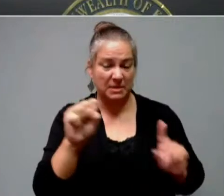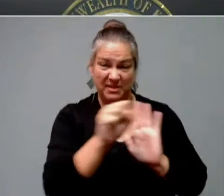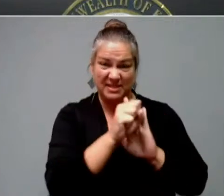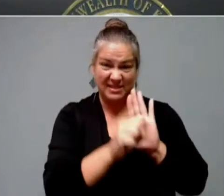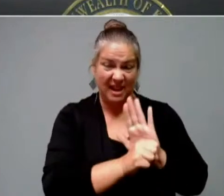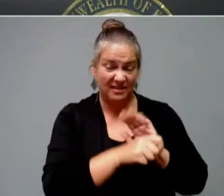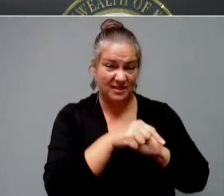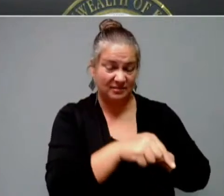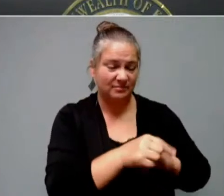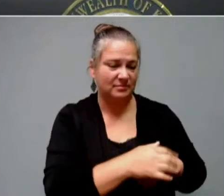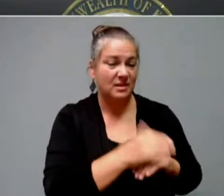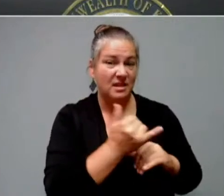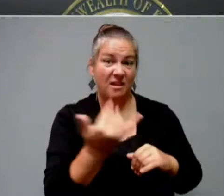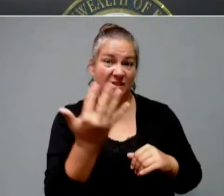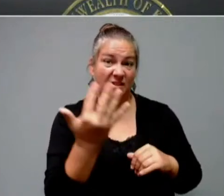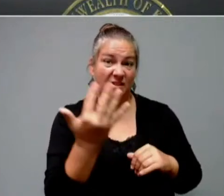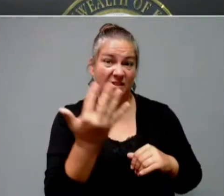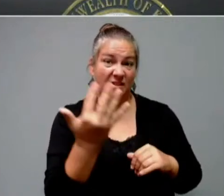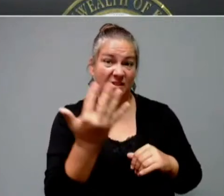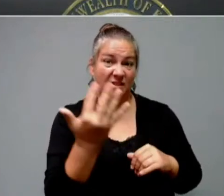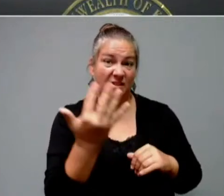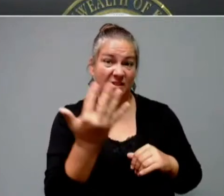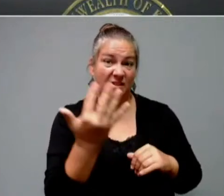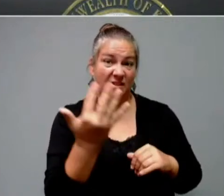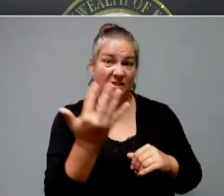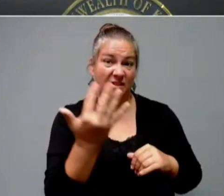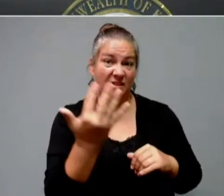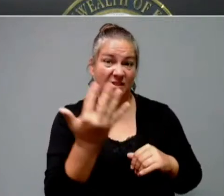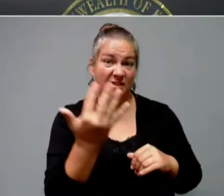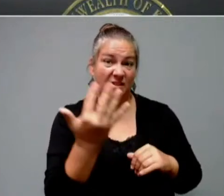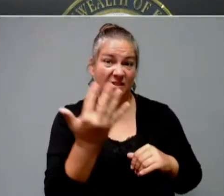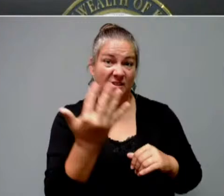5 children due to COVID.